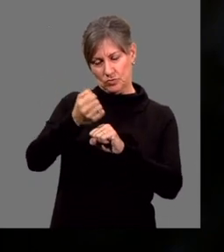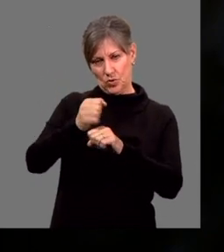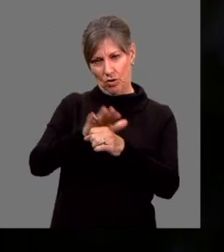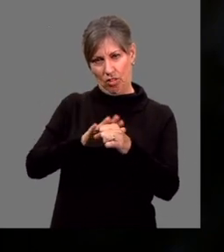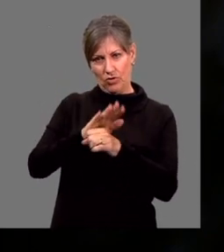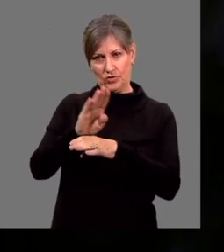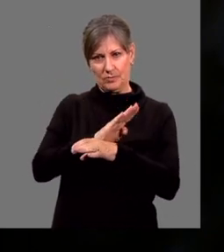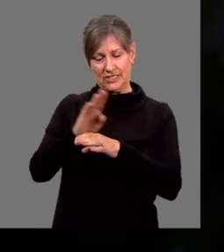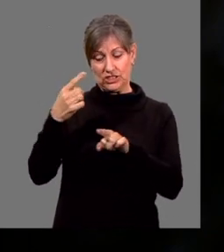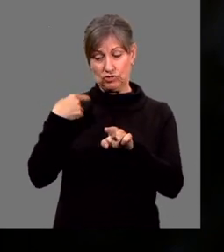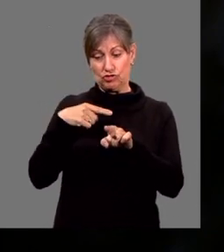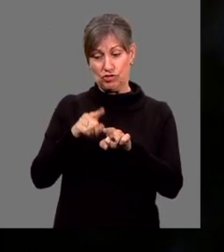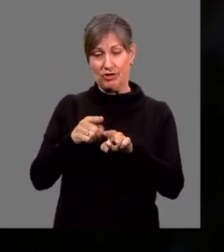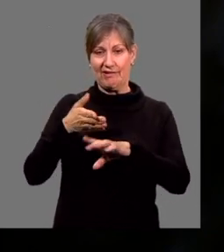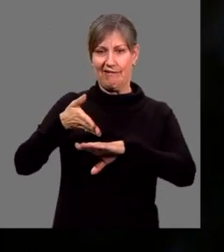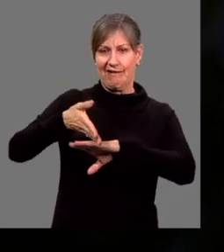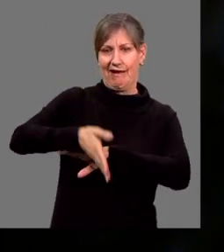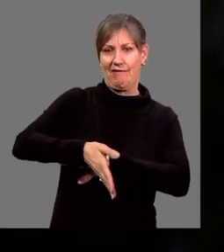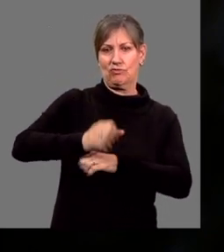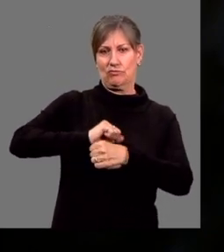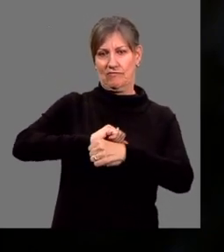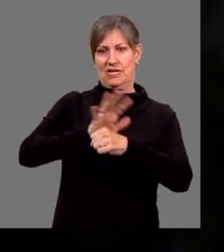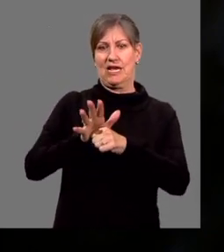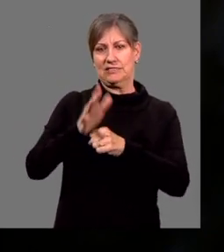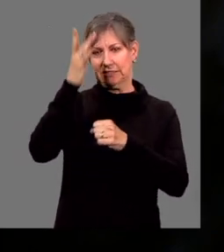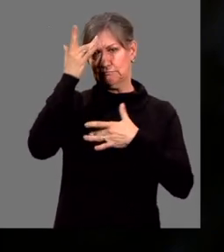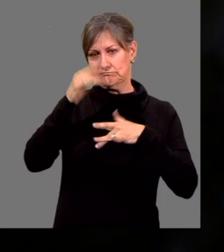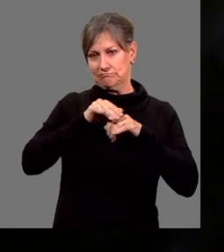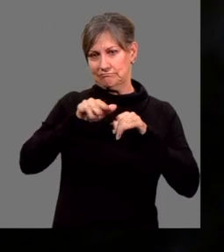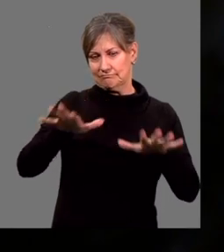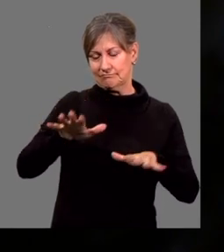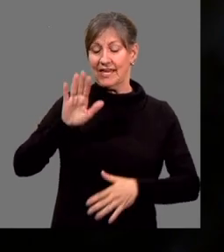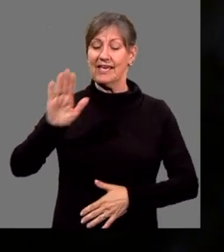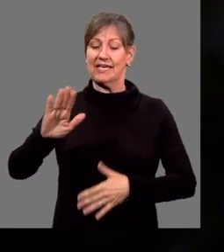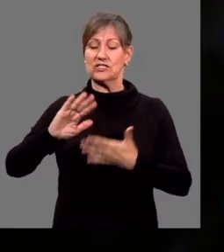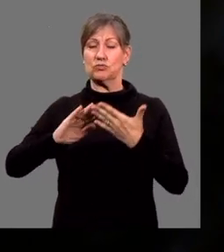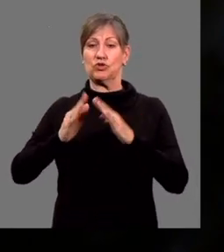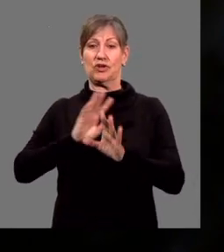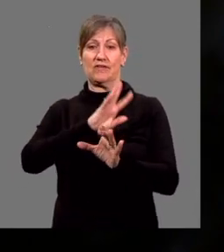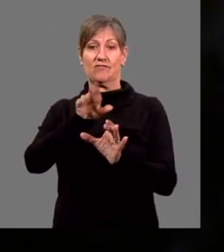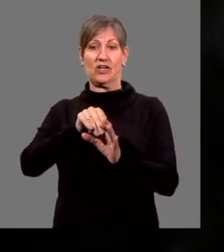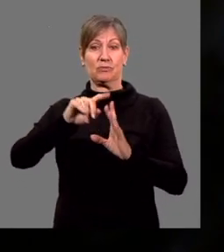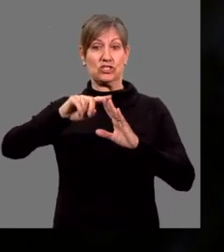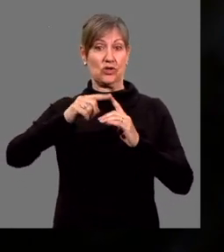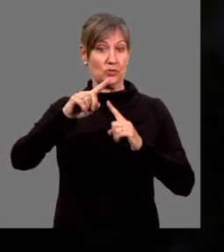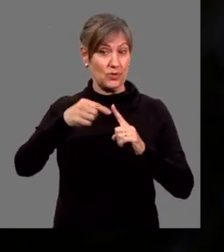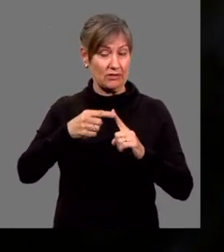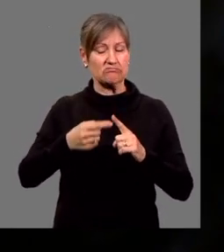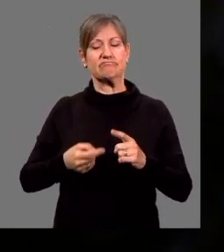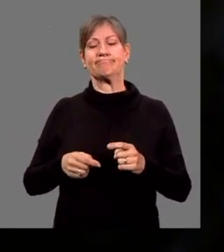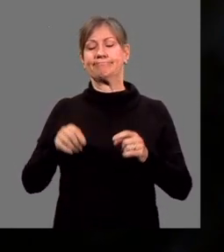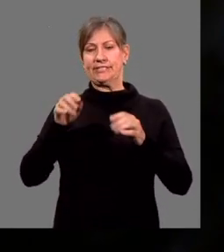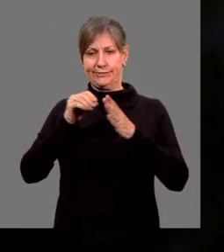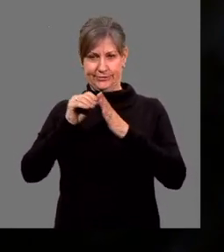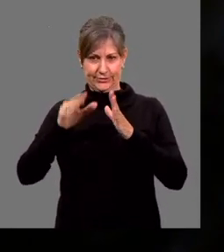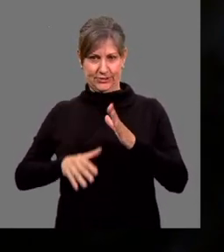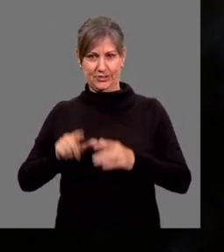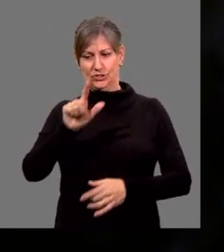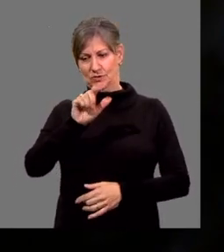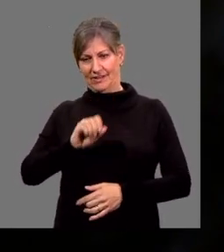local businesses during and after the COVID-19 pandemic. His community involvement began while he was still a student.